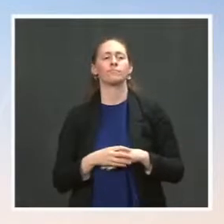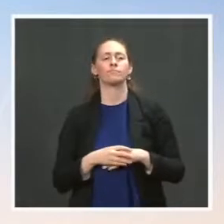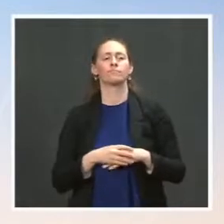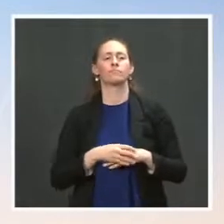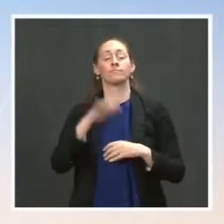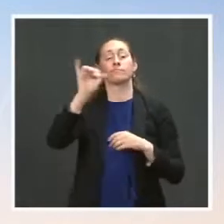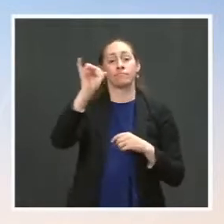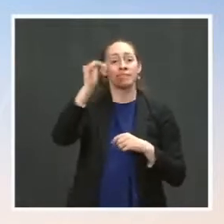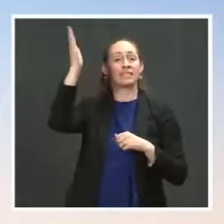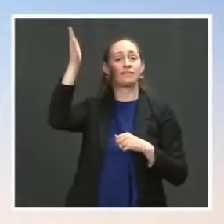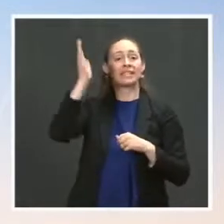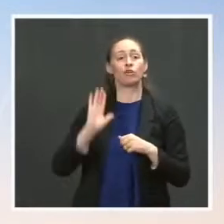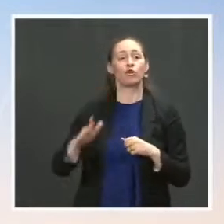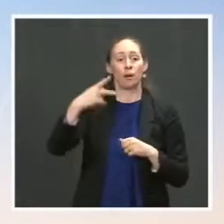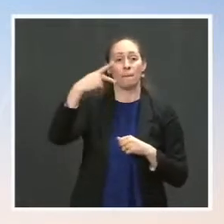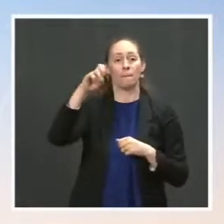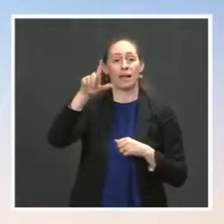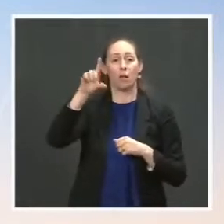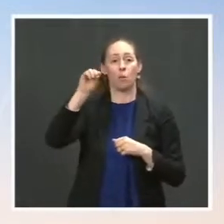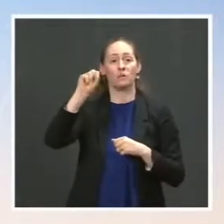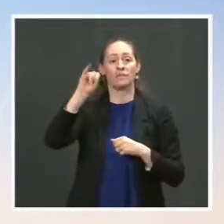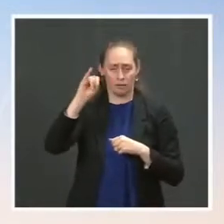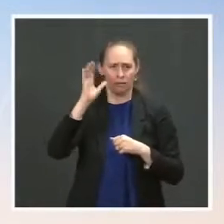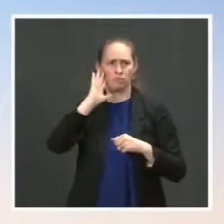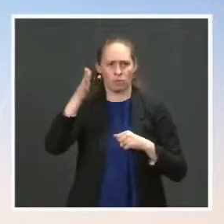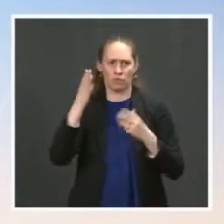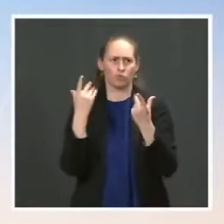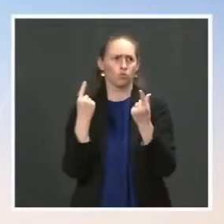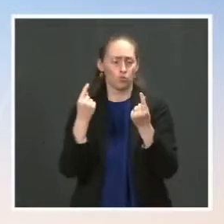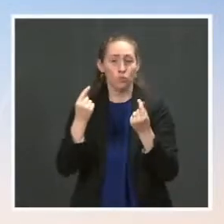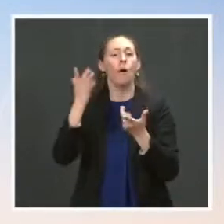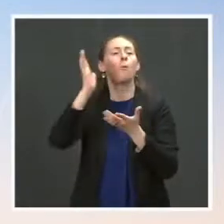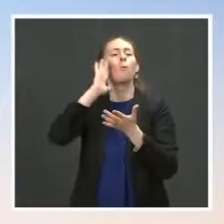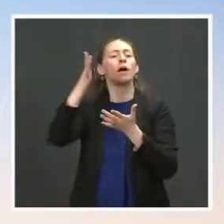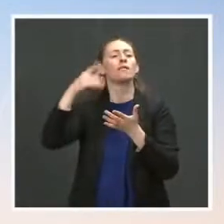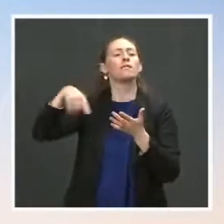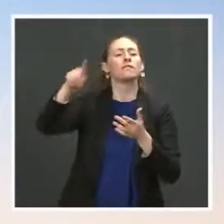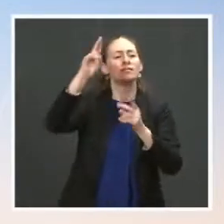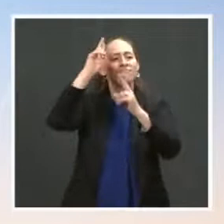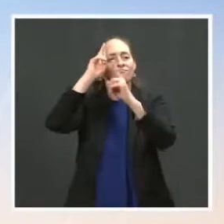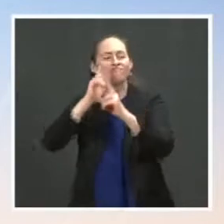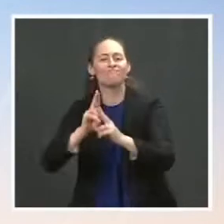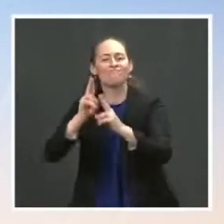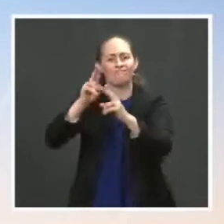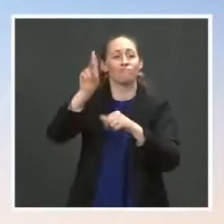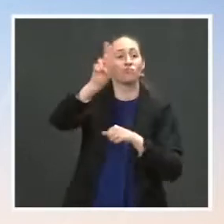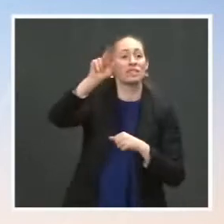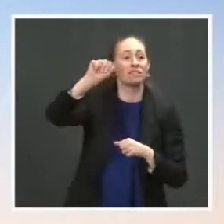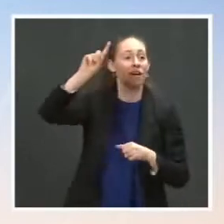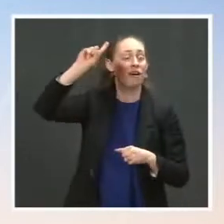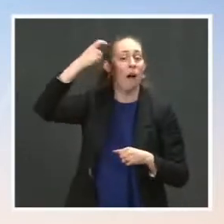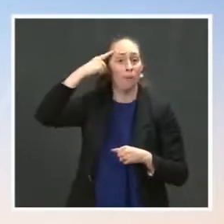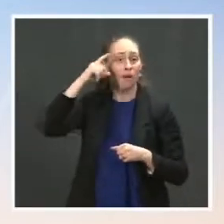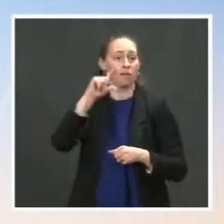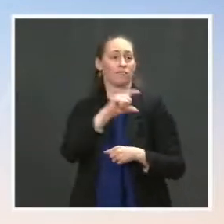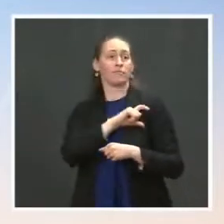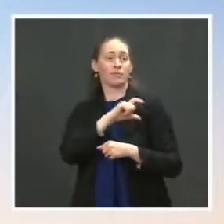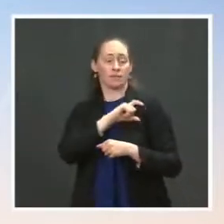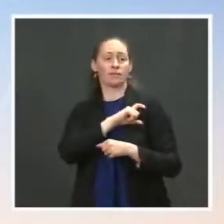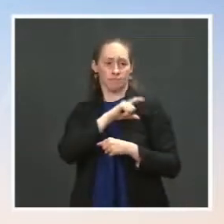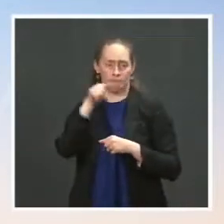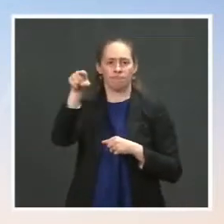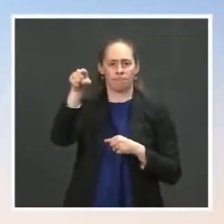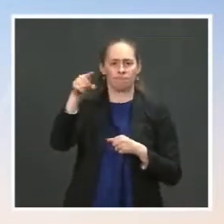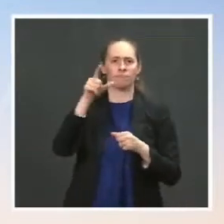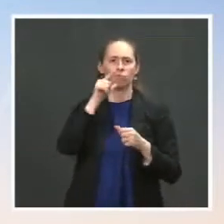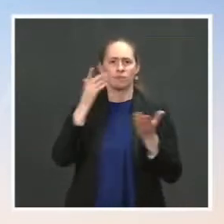the President will pay his respects in a congressional tribute for U.S. Capitol Police Officer William Evans as he lies in honor in the Capitol Rotunda.